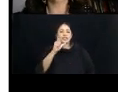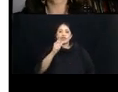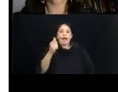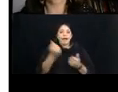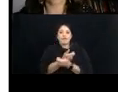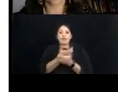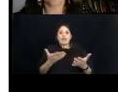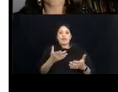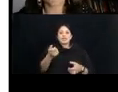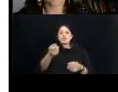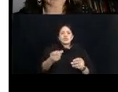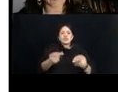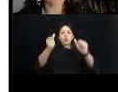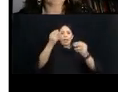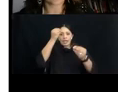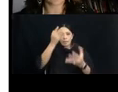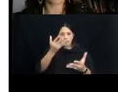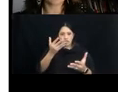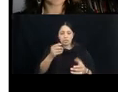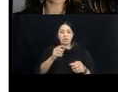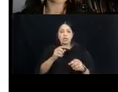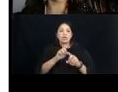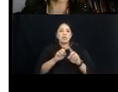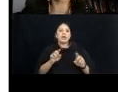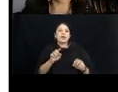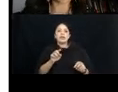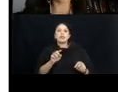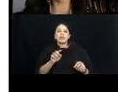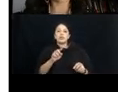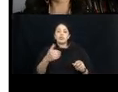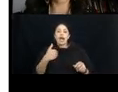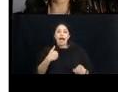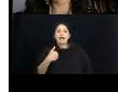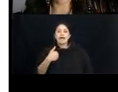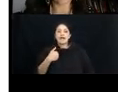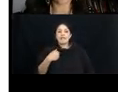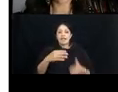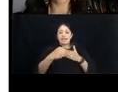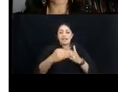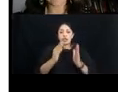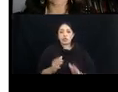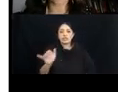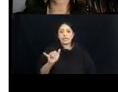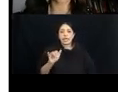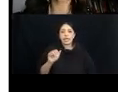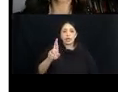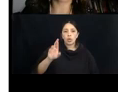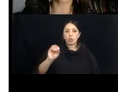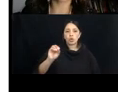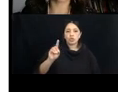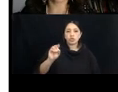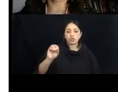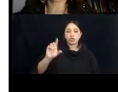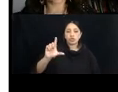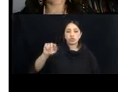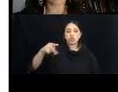of student activism and movement. But what you have is leaders like Rodolfo Corky Gonzalez from